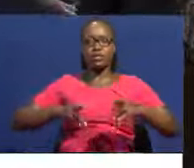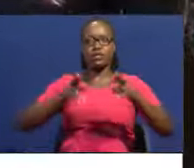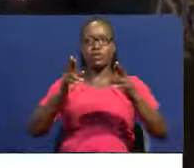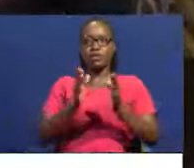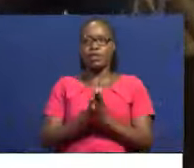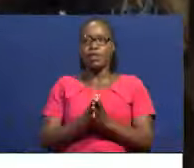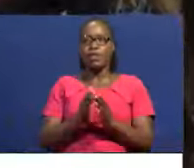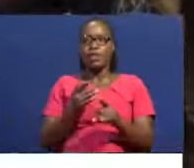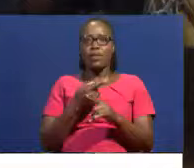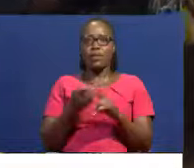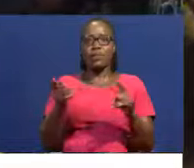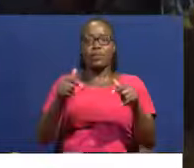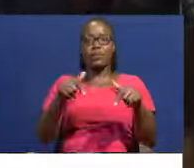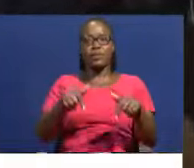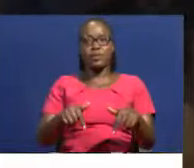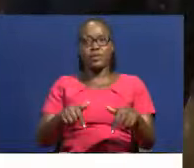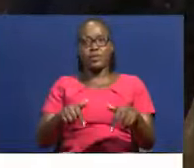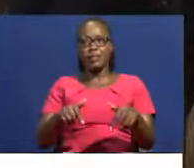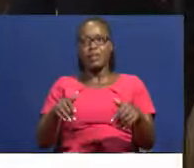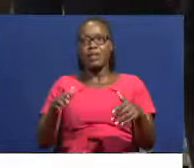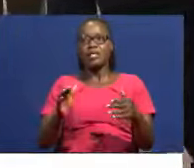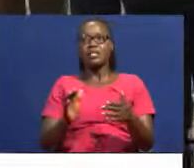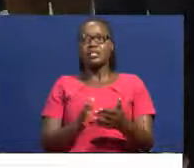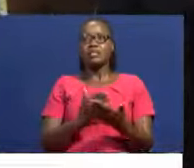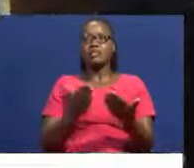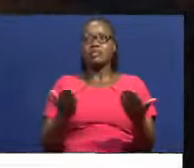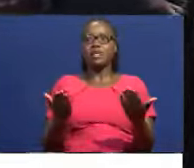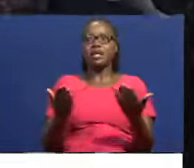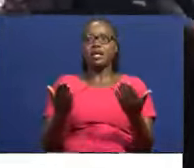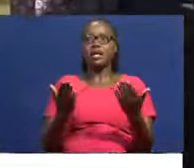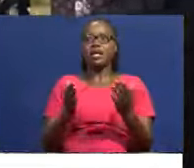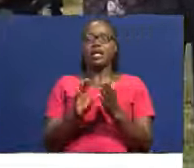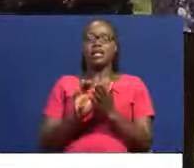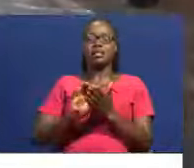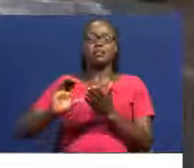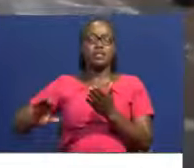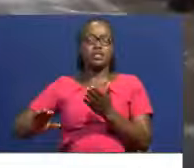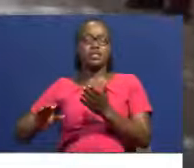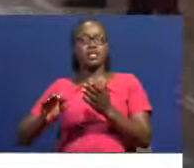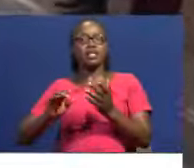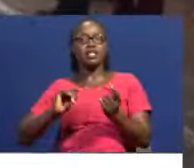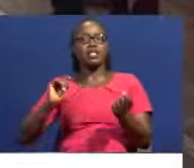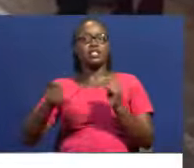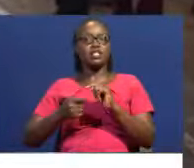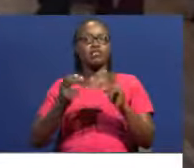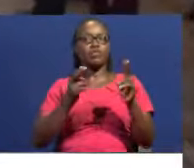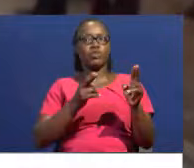However, on this day, the sounds that rent the air are a departure from the norm.